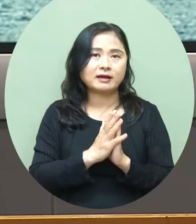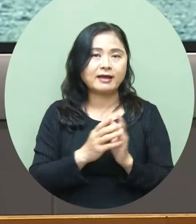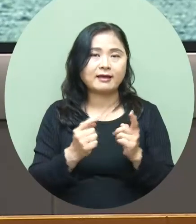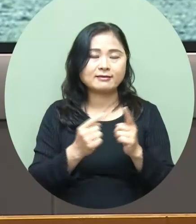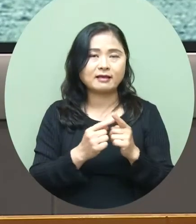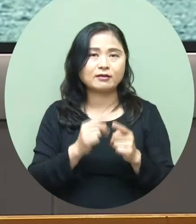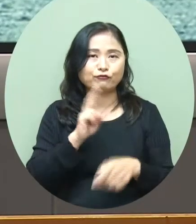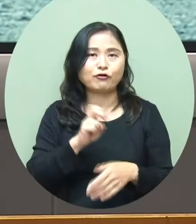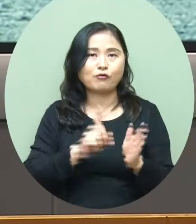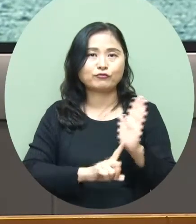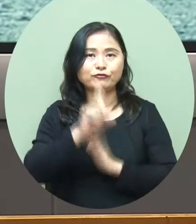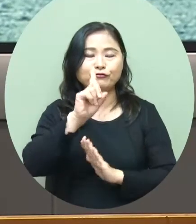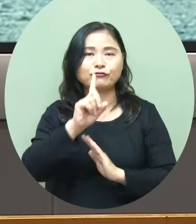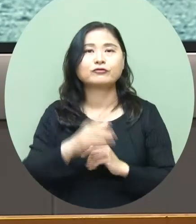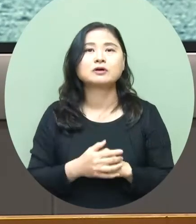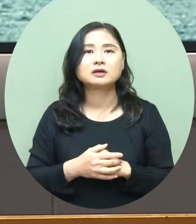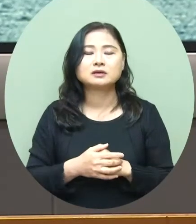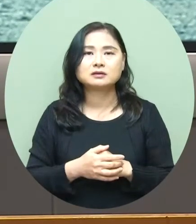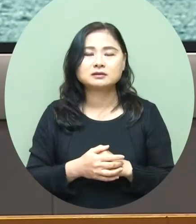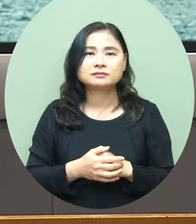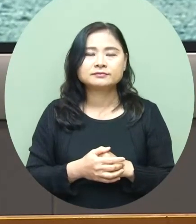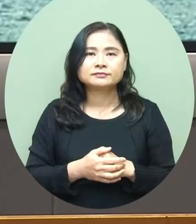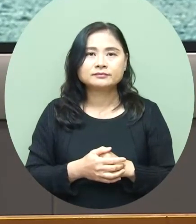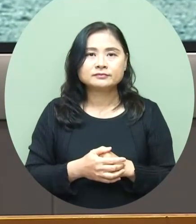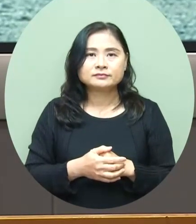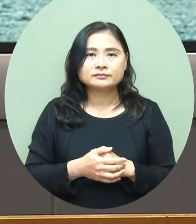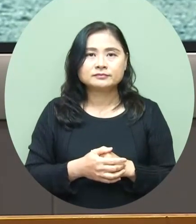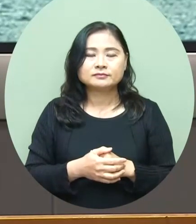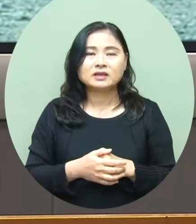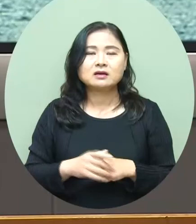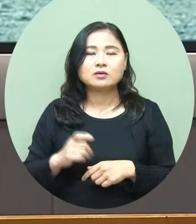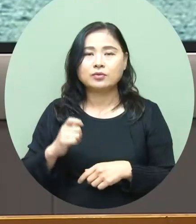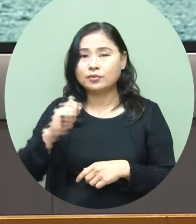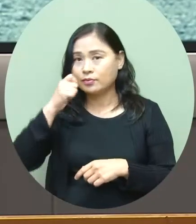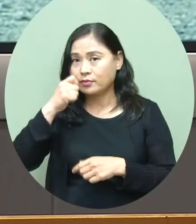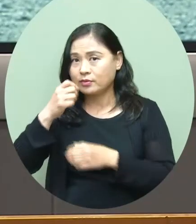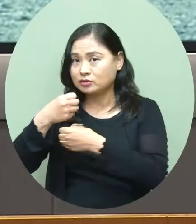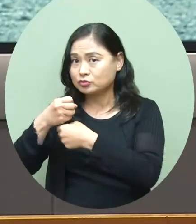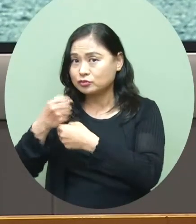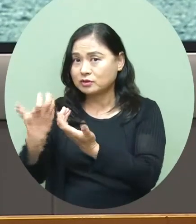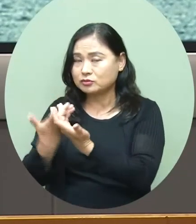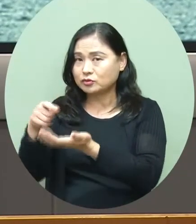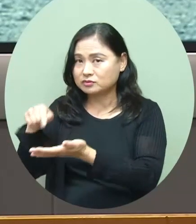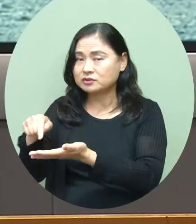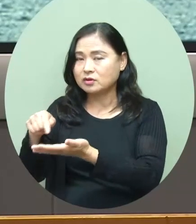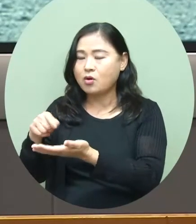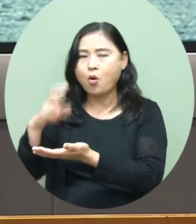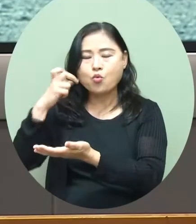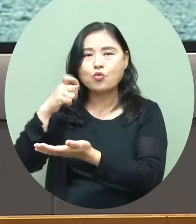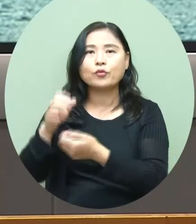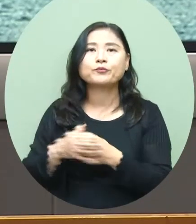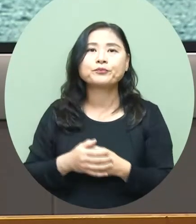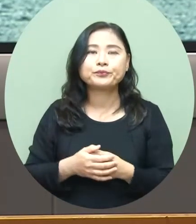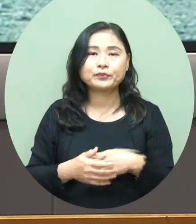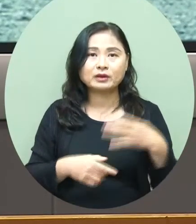high percentage of asymptomatic cases. So that's reversed the ratio. If we look at the PCR, and then